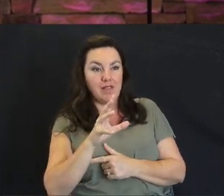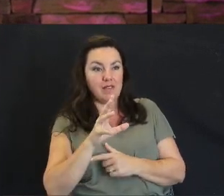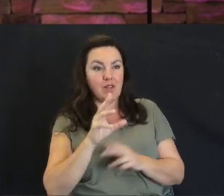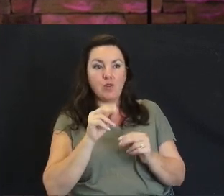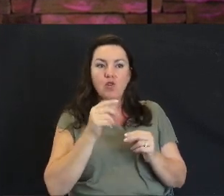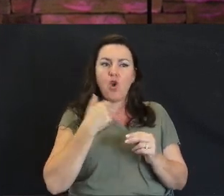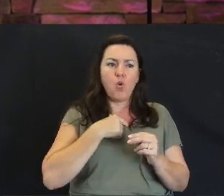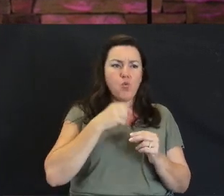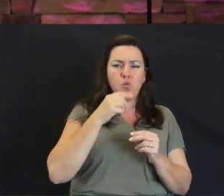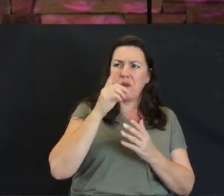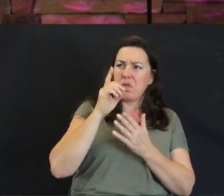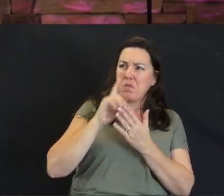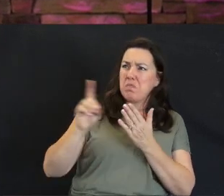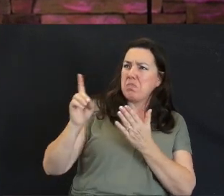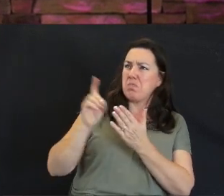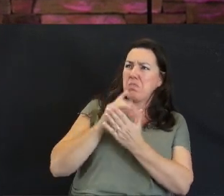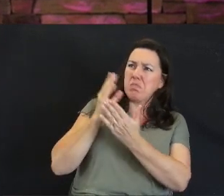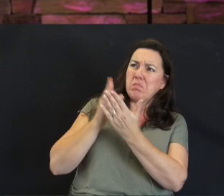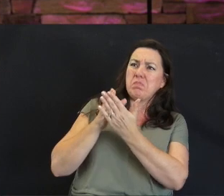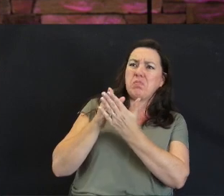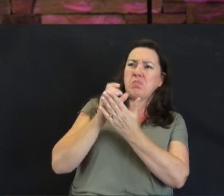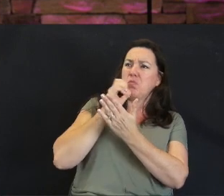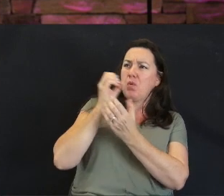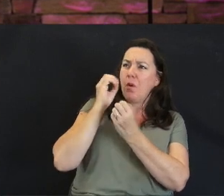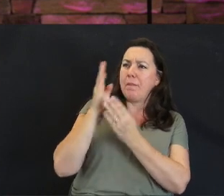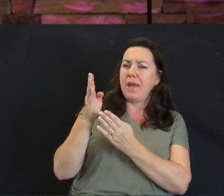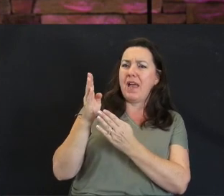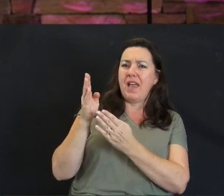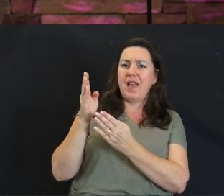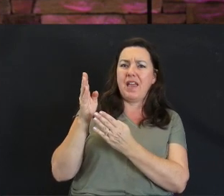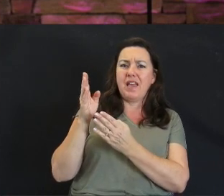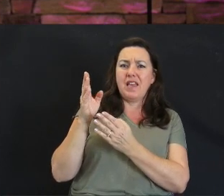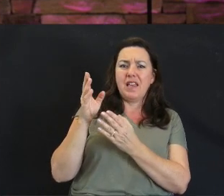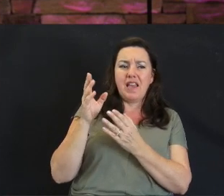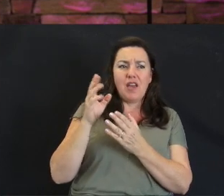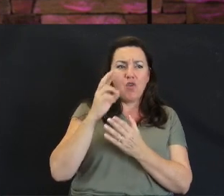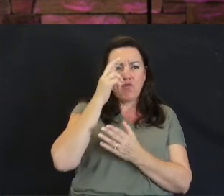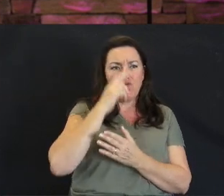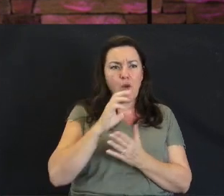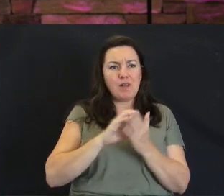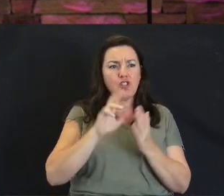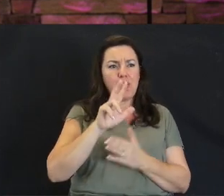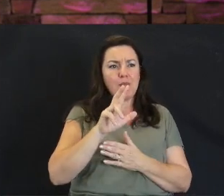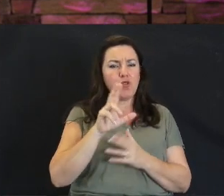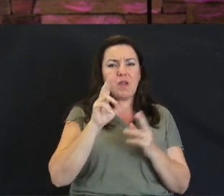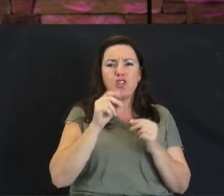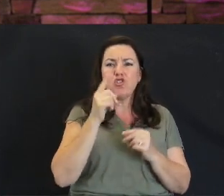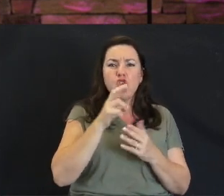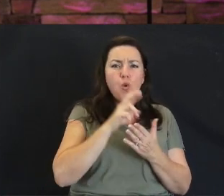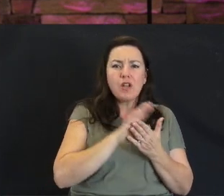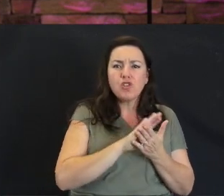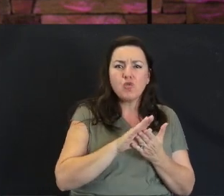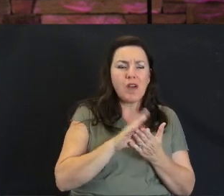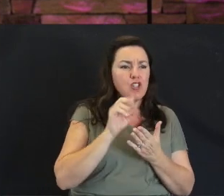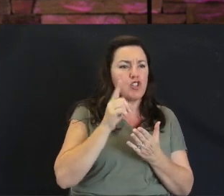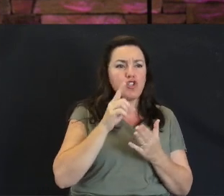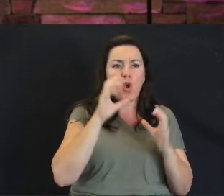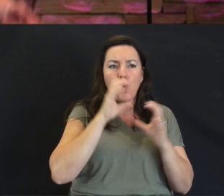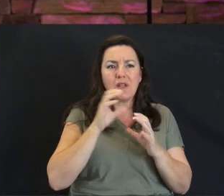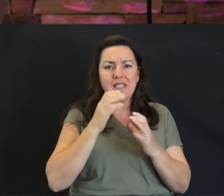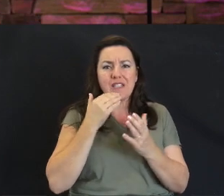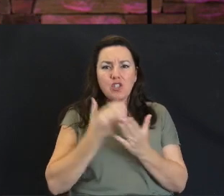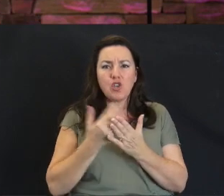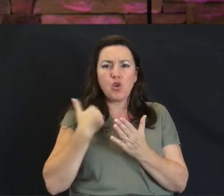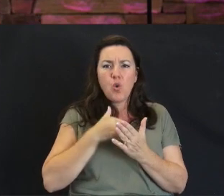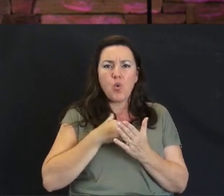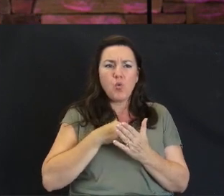disobedient Rebellious Romans chapter 3 There's no one righteous No one seeks after God No one does good We all together Have become